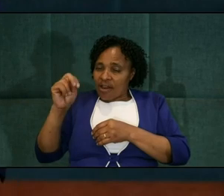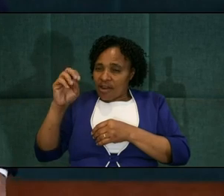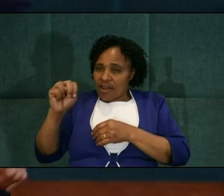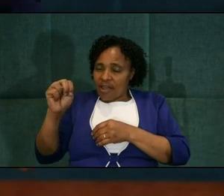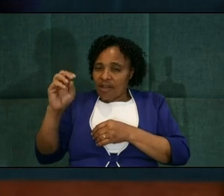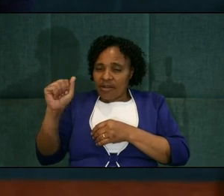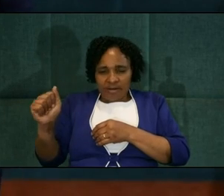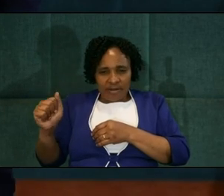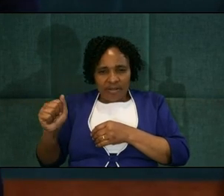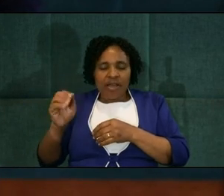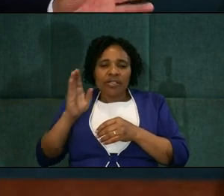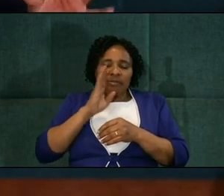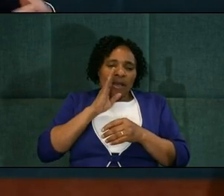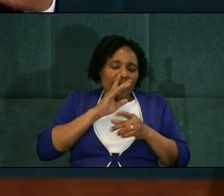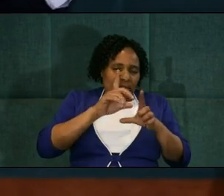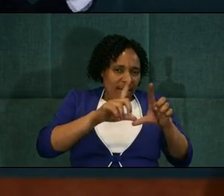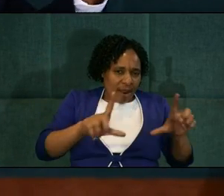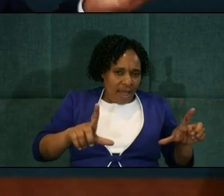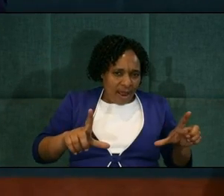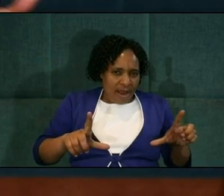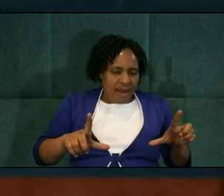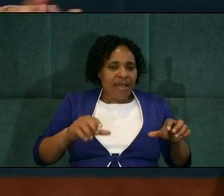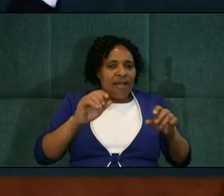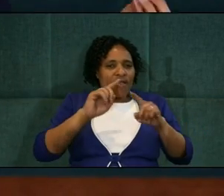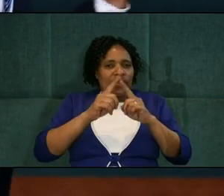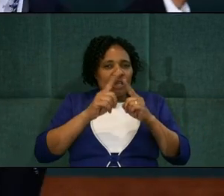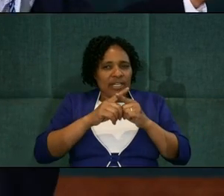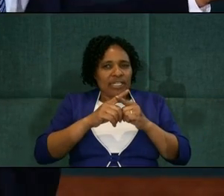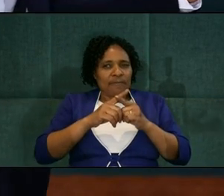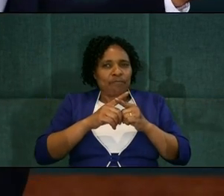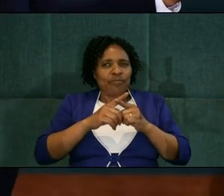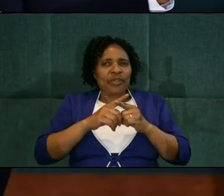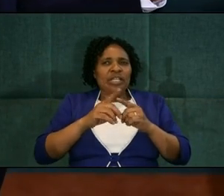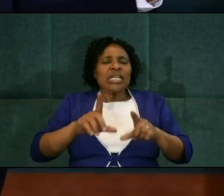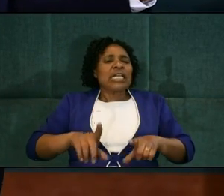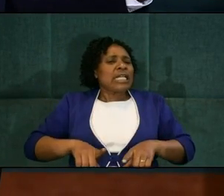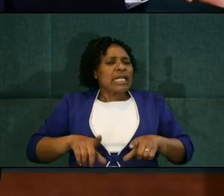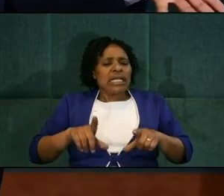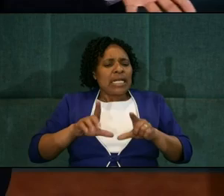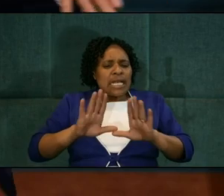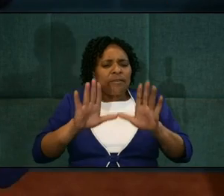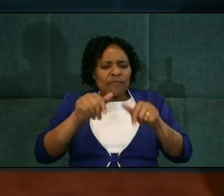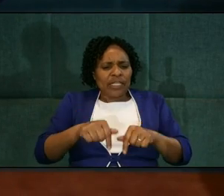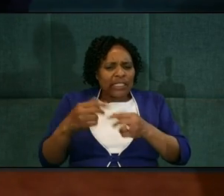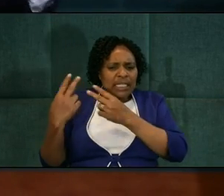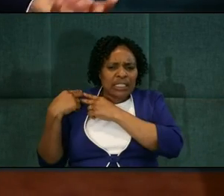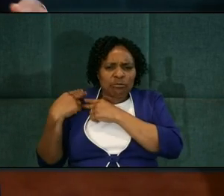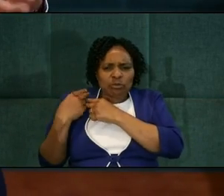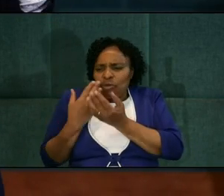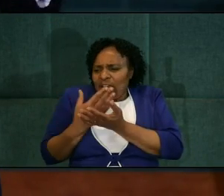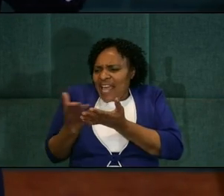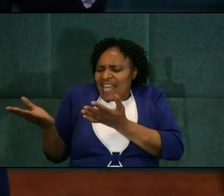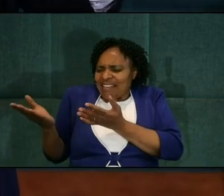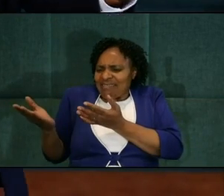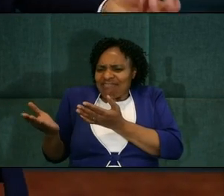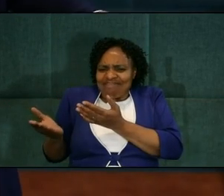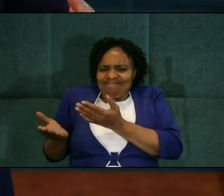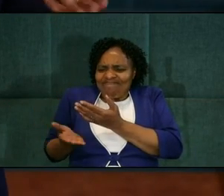And we're going to spy out the land. And we can't leave, we can't leave this responsibility to any